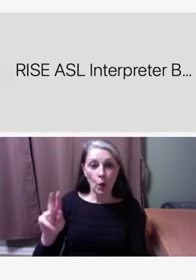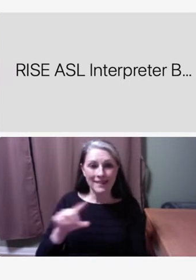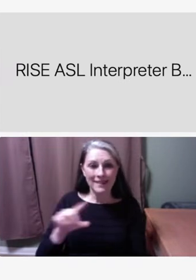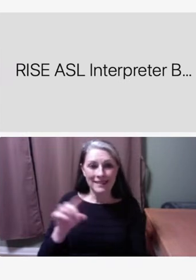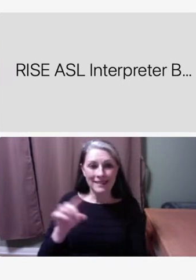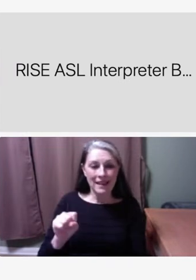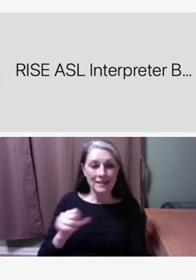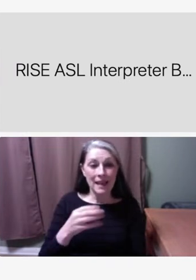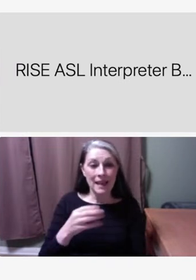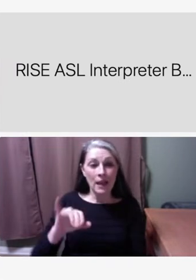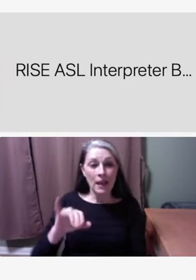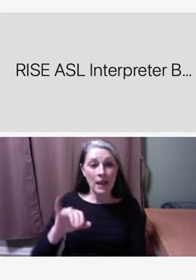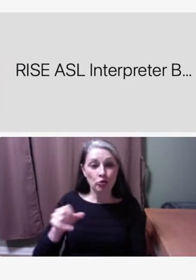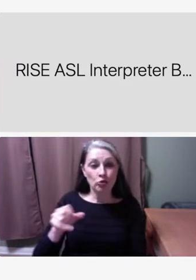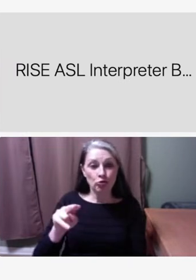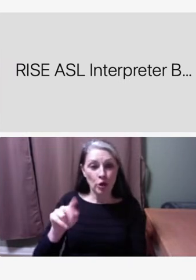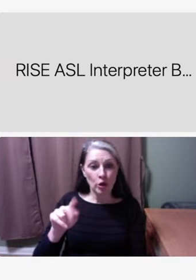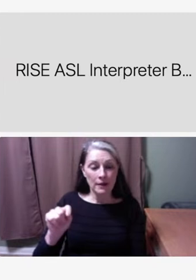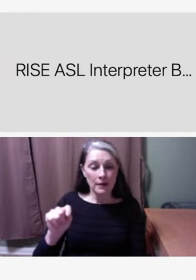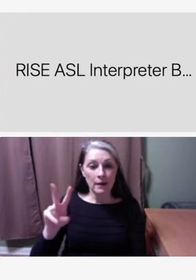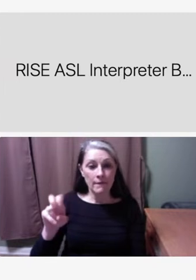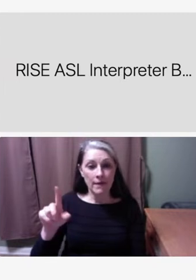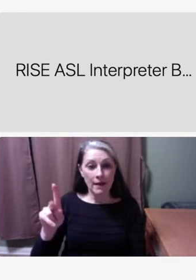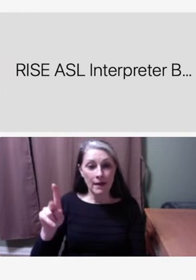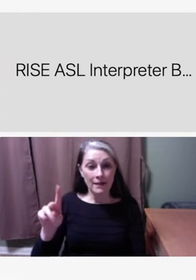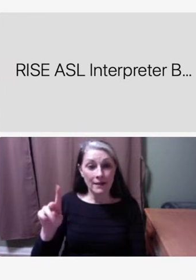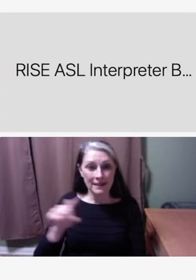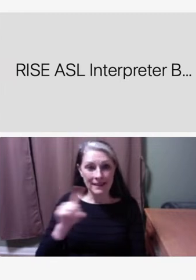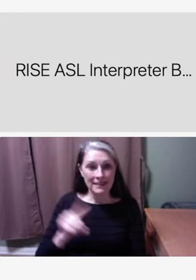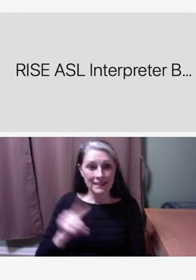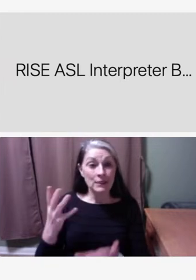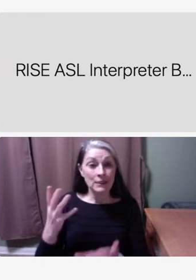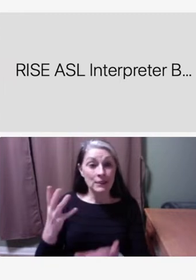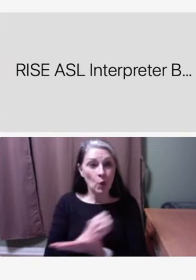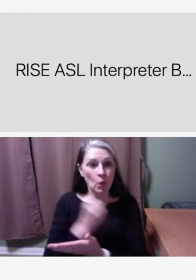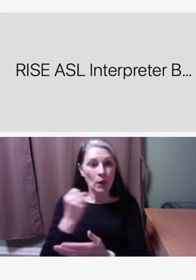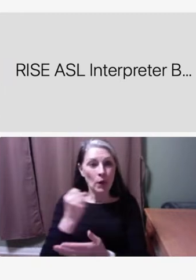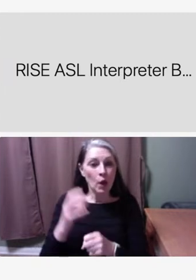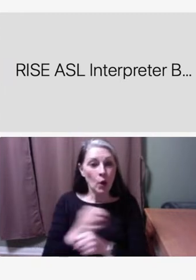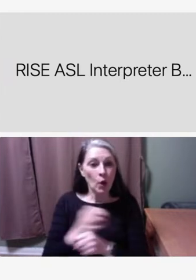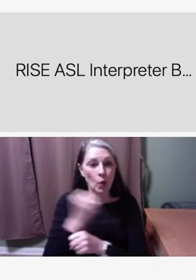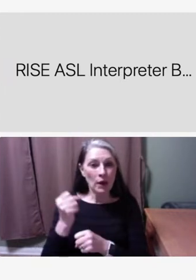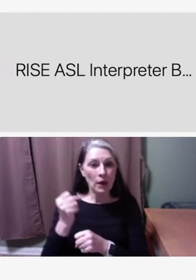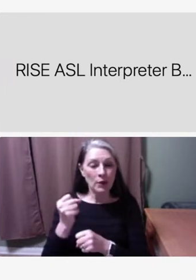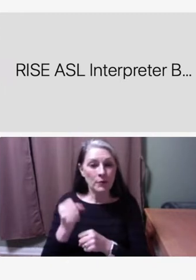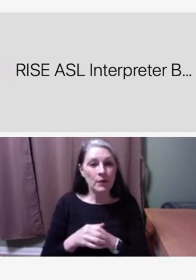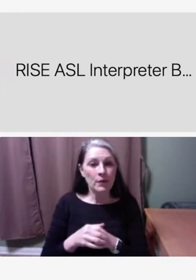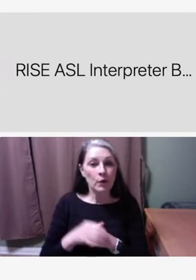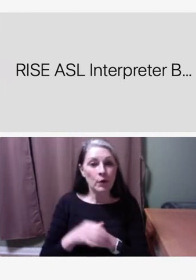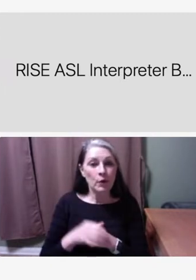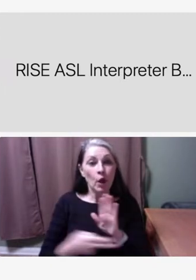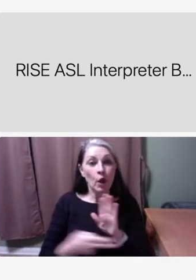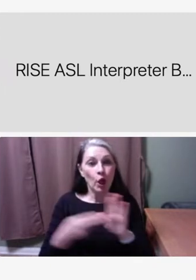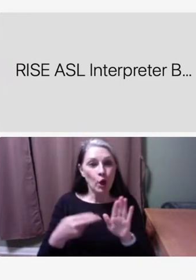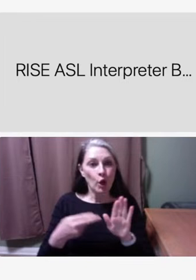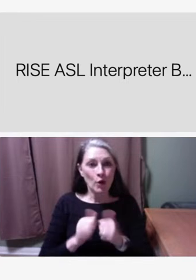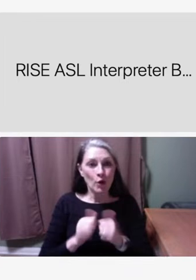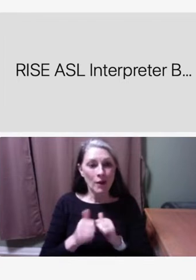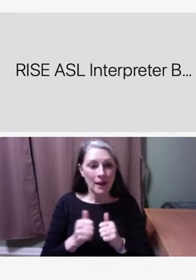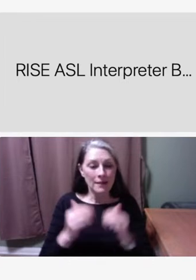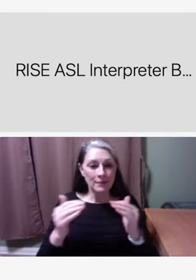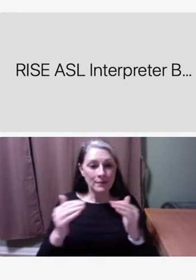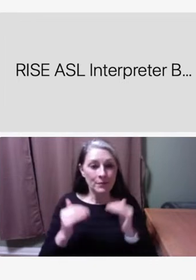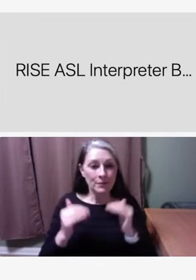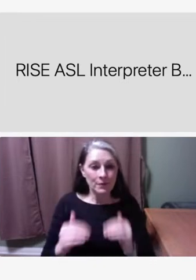the CJUSD IT logo contest, and Janet Valdez is a silver CTE